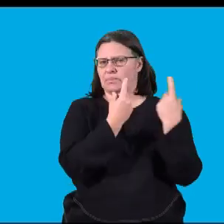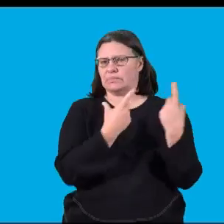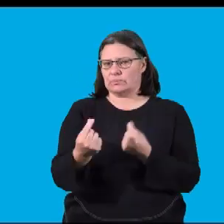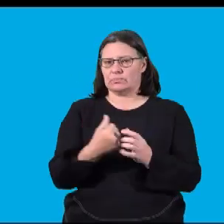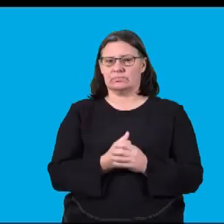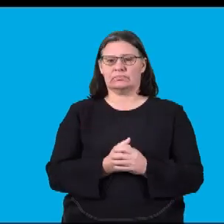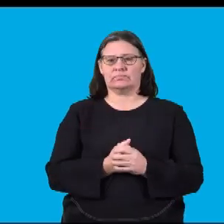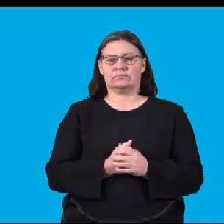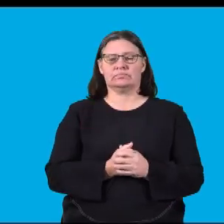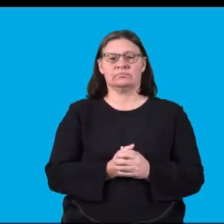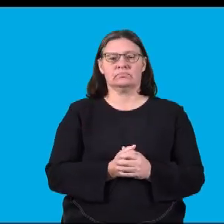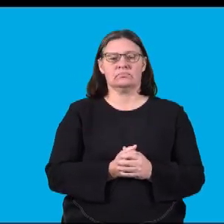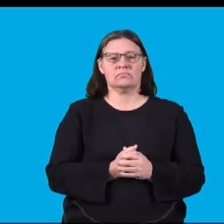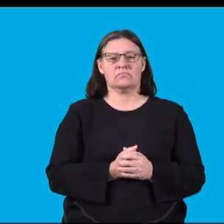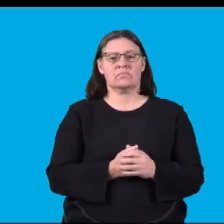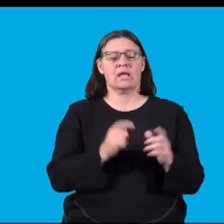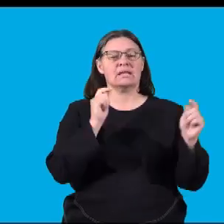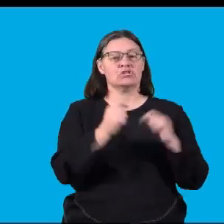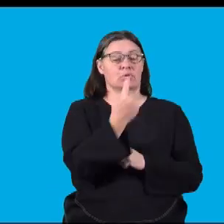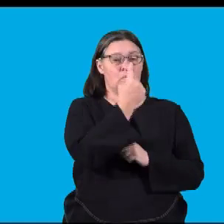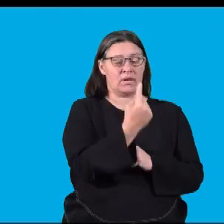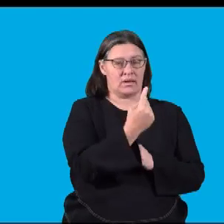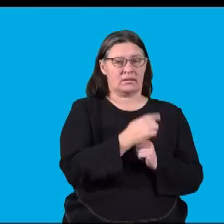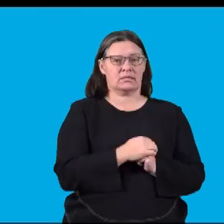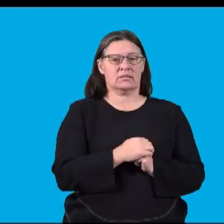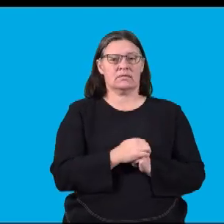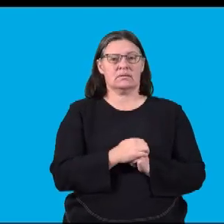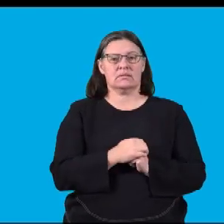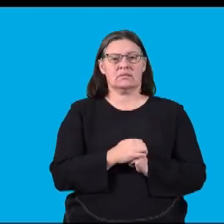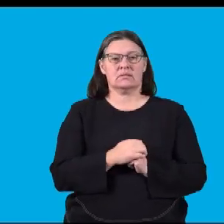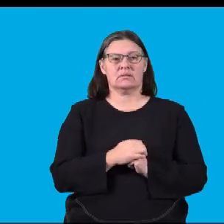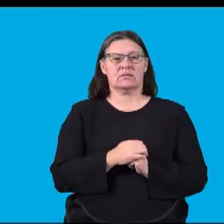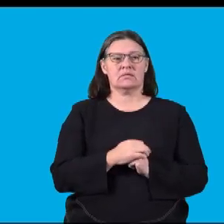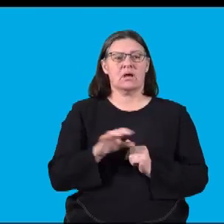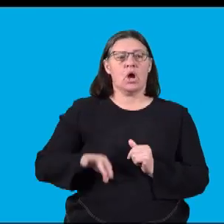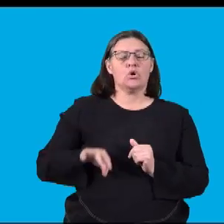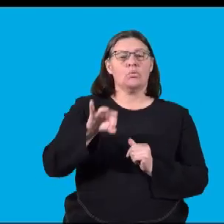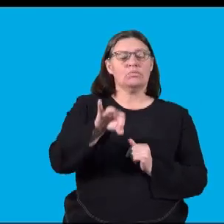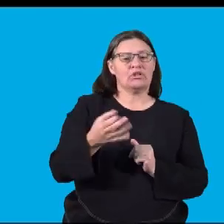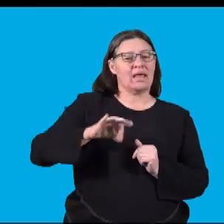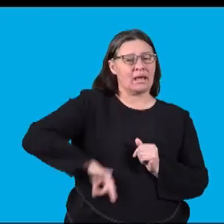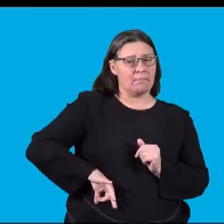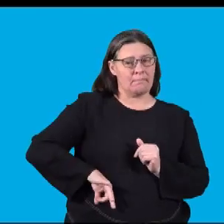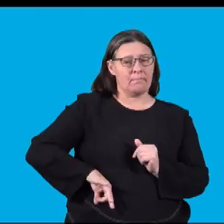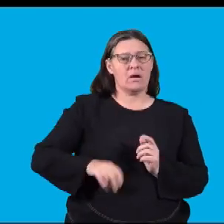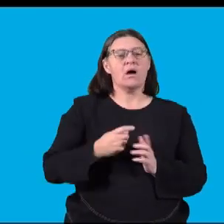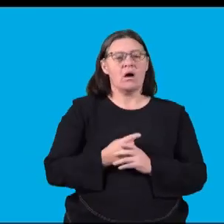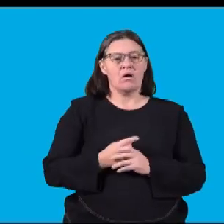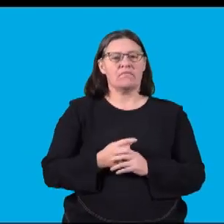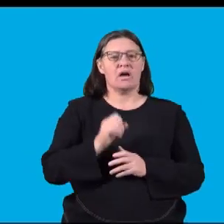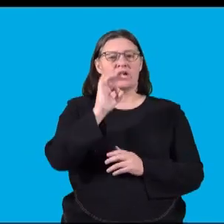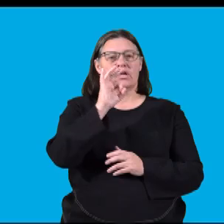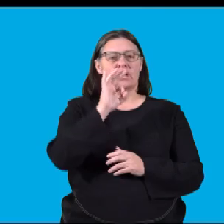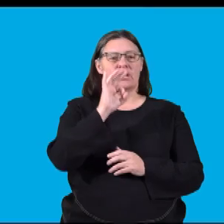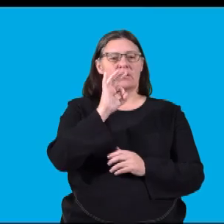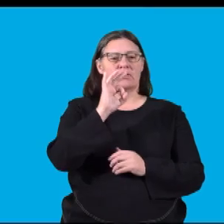do together. Let's begin. Adjustment number 1 reads, commission income of 41,000